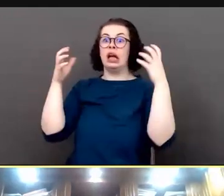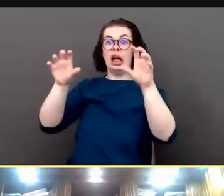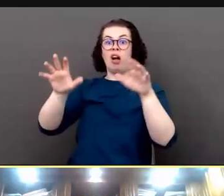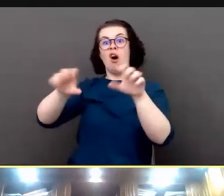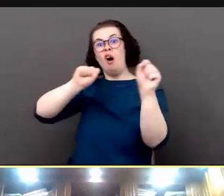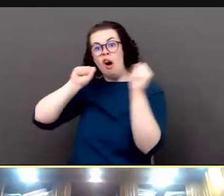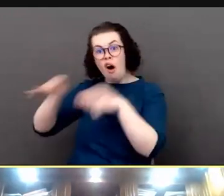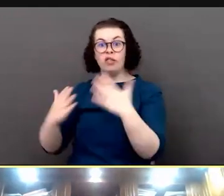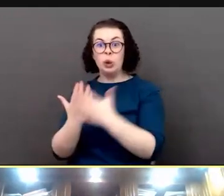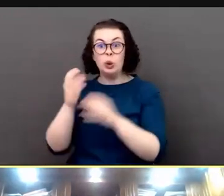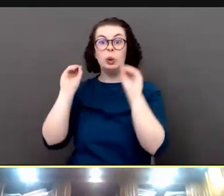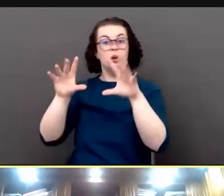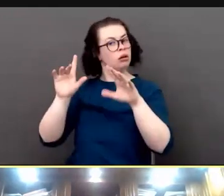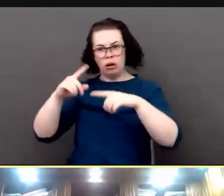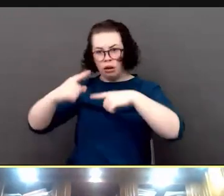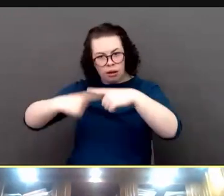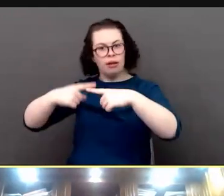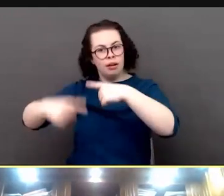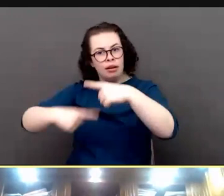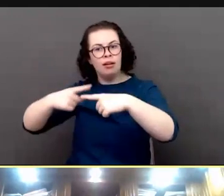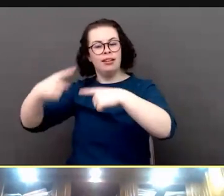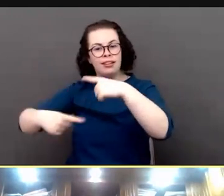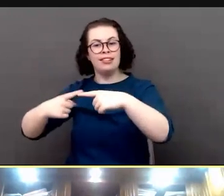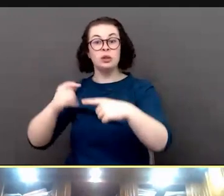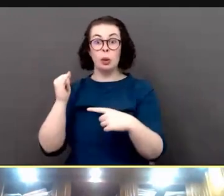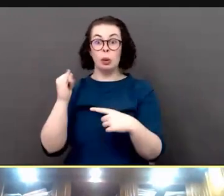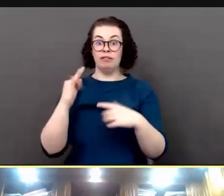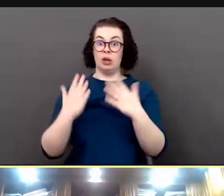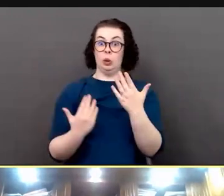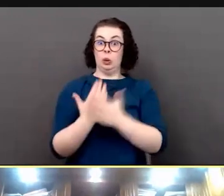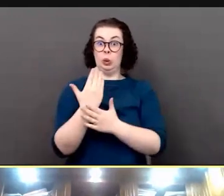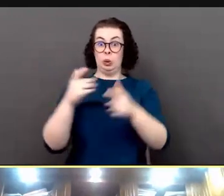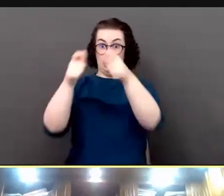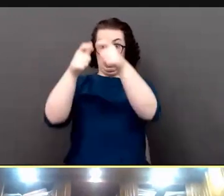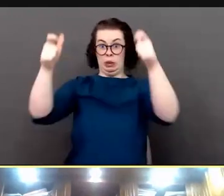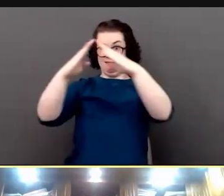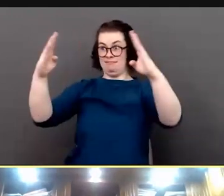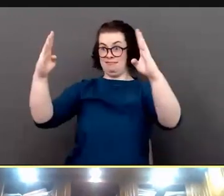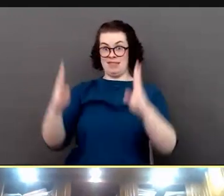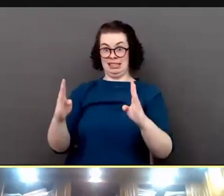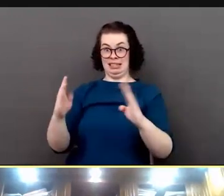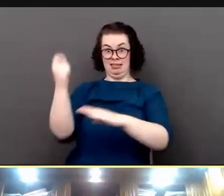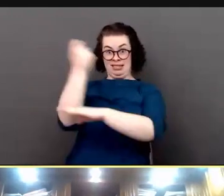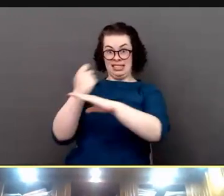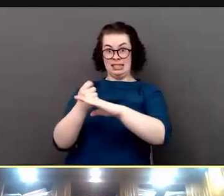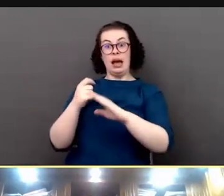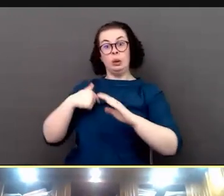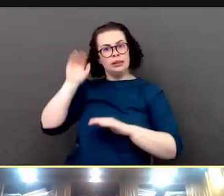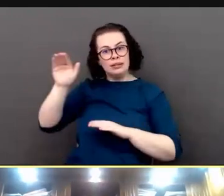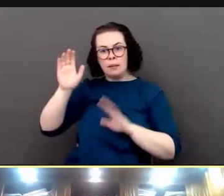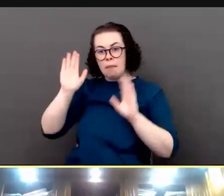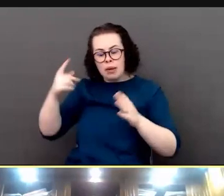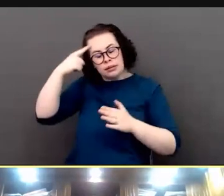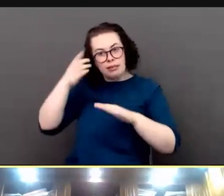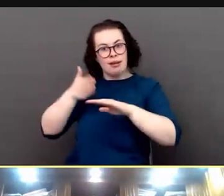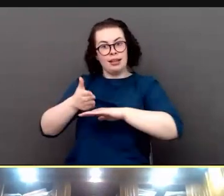for energy efficiency, it is very, very important that accessibility is also done. And we